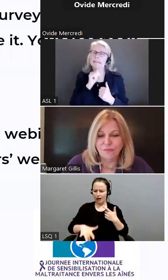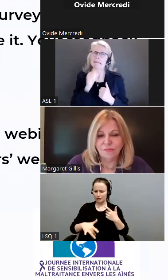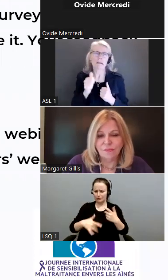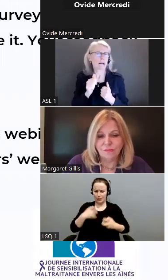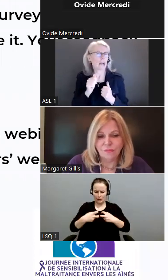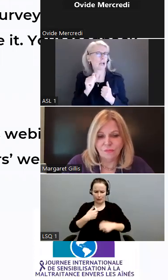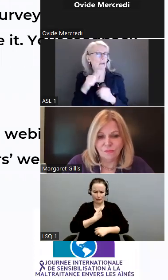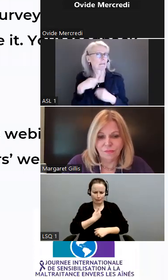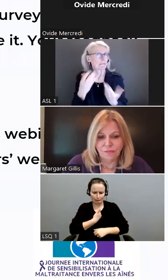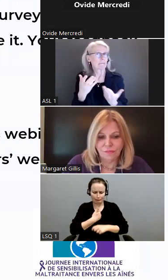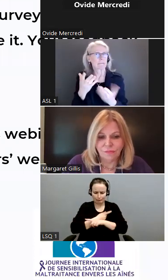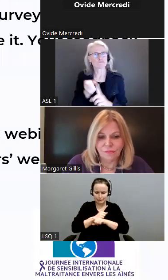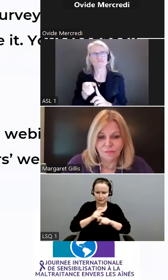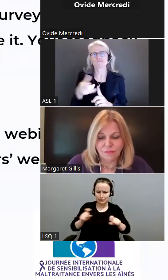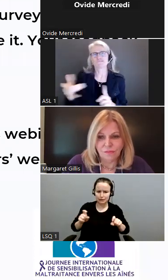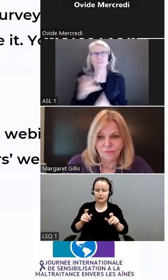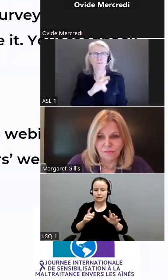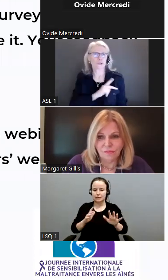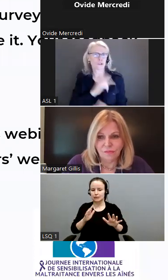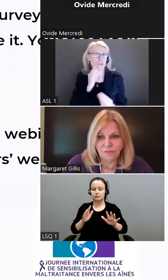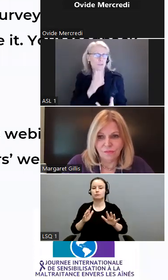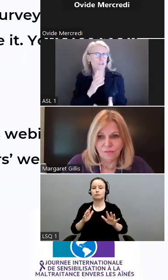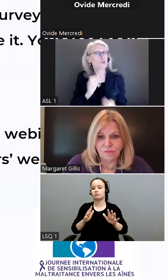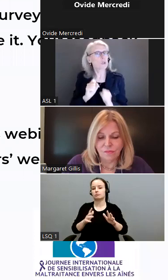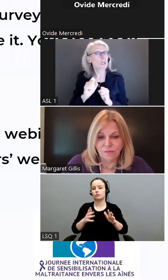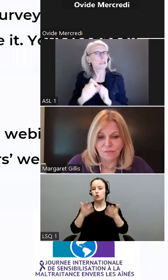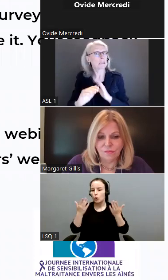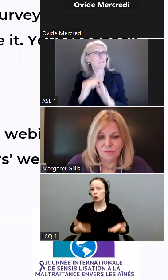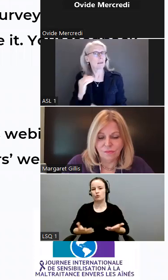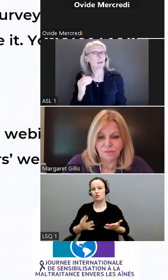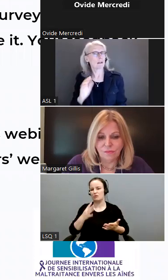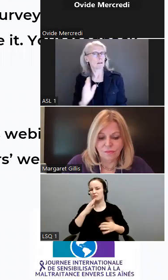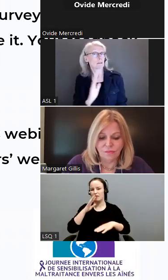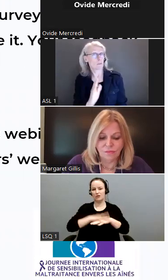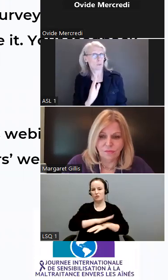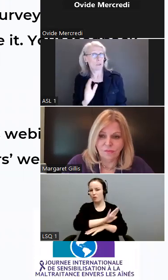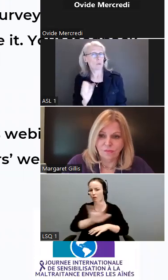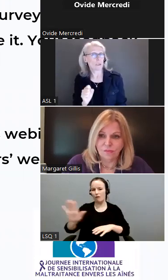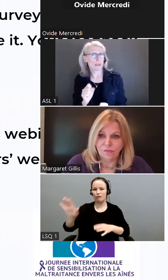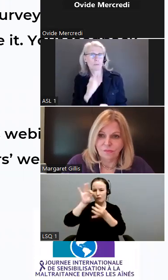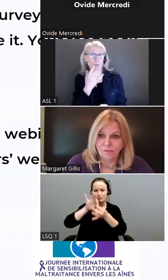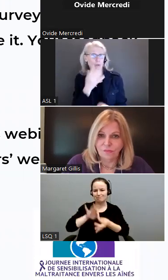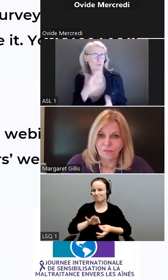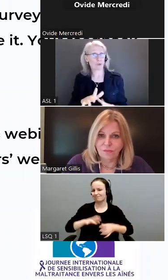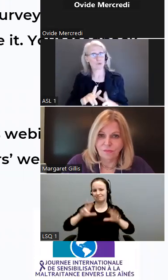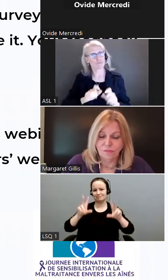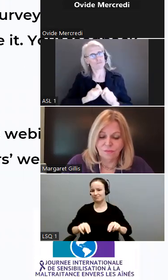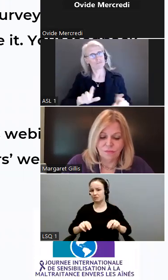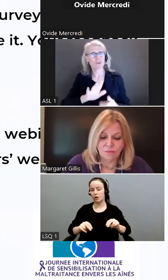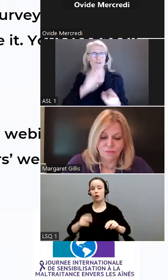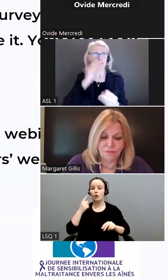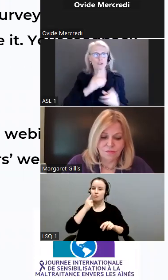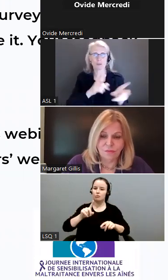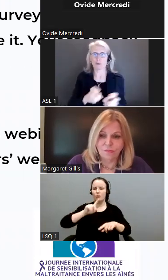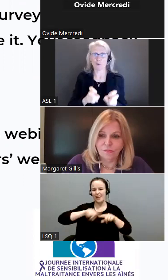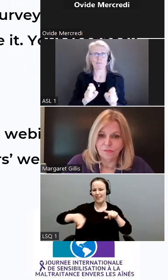or the Q&A. Please send us an email separately and we'll follow up with you individually so that we can protect your privacy. I believe